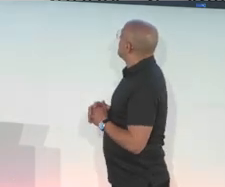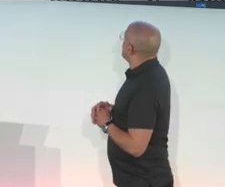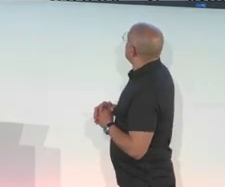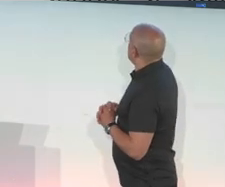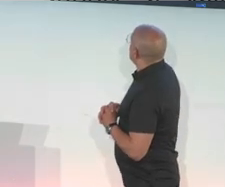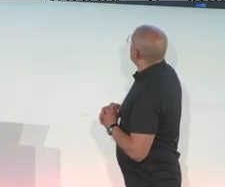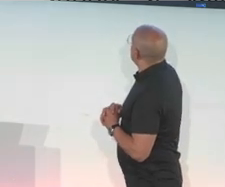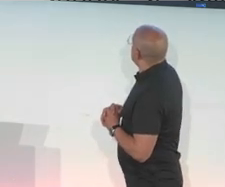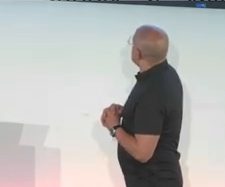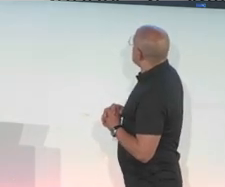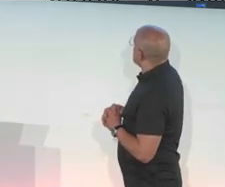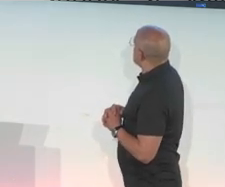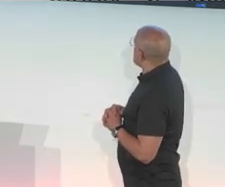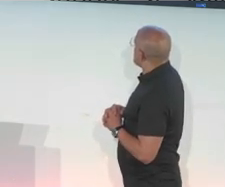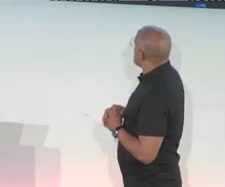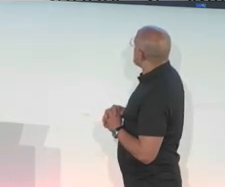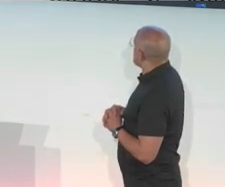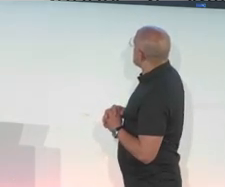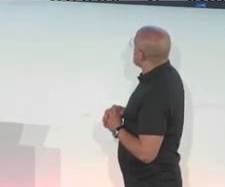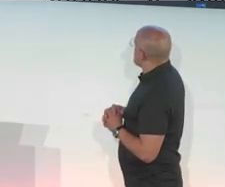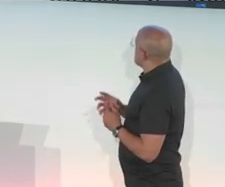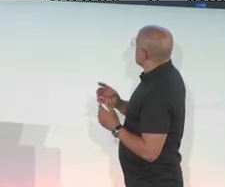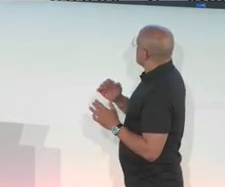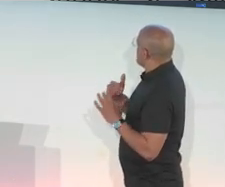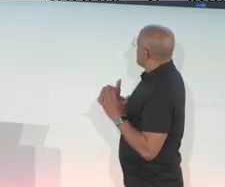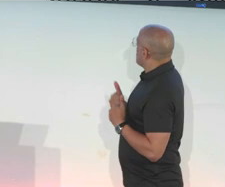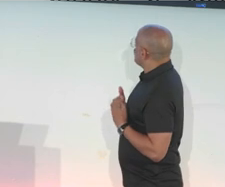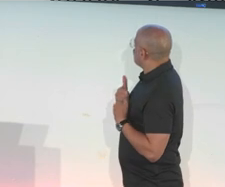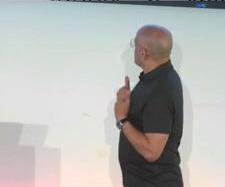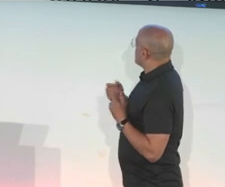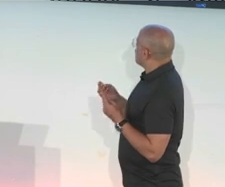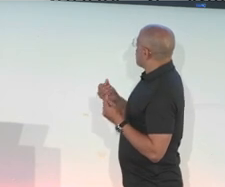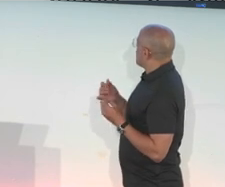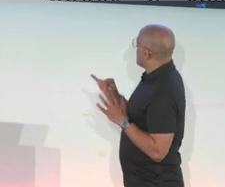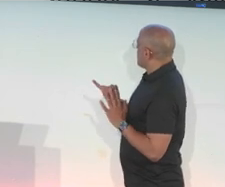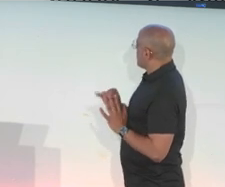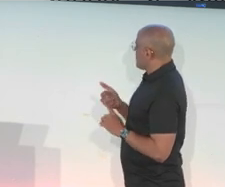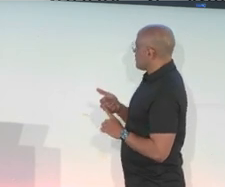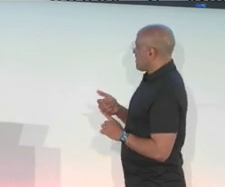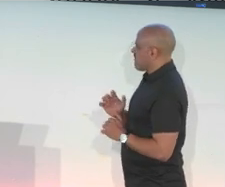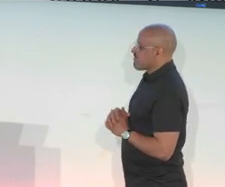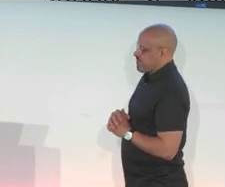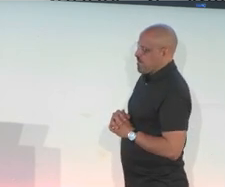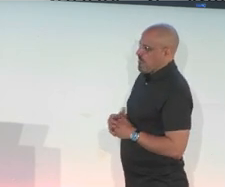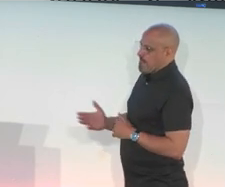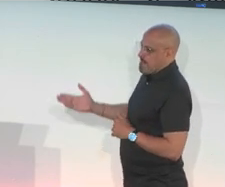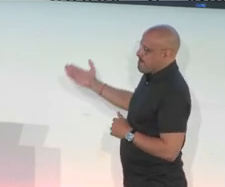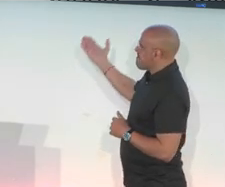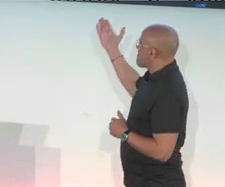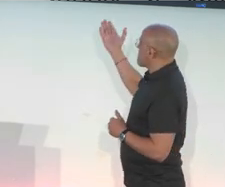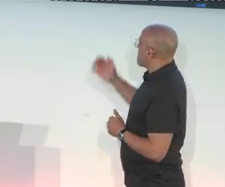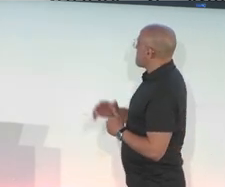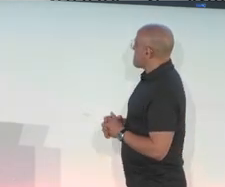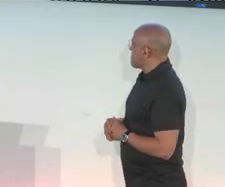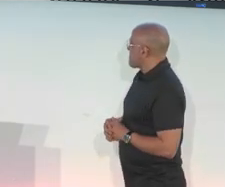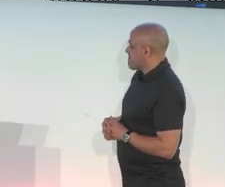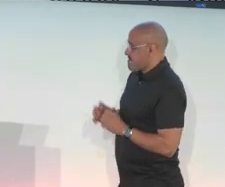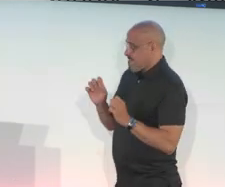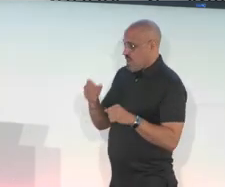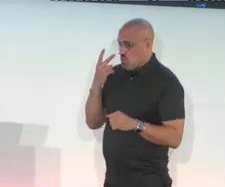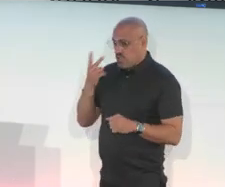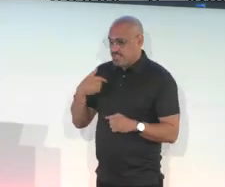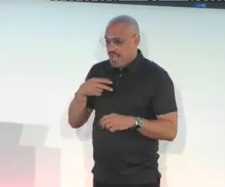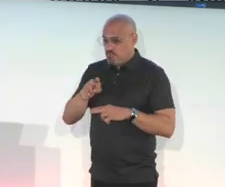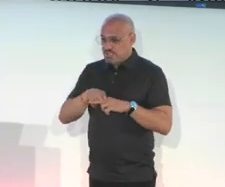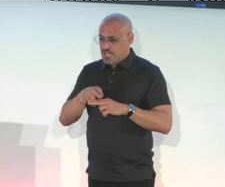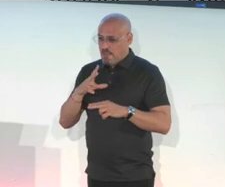a valid university email address and properly identify yourself. So as you can see, I'm